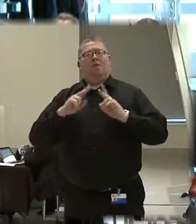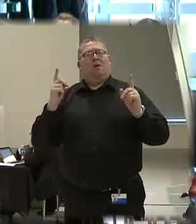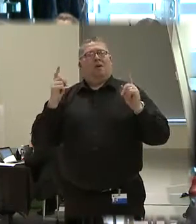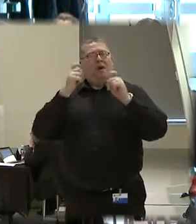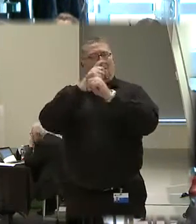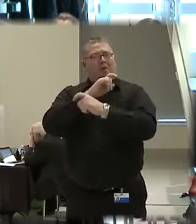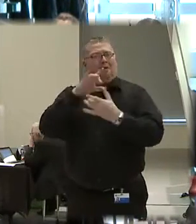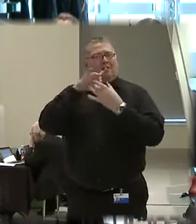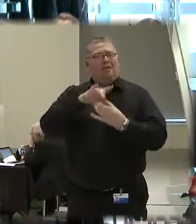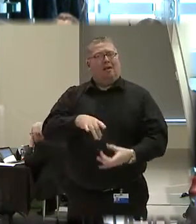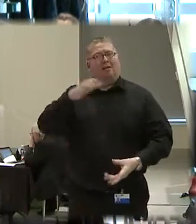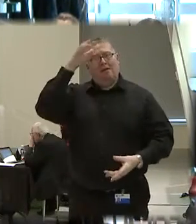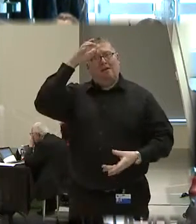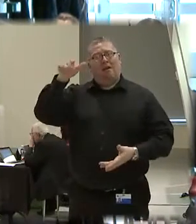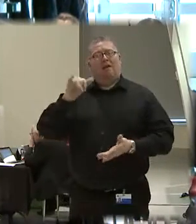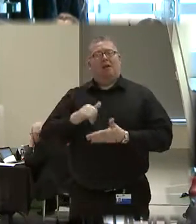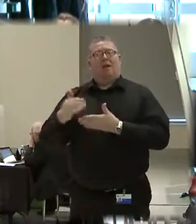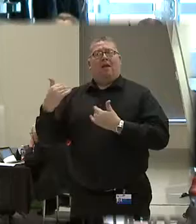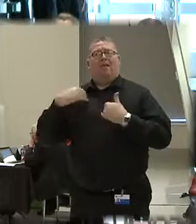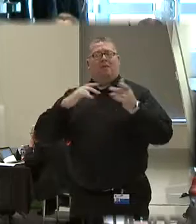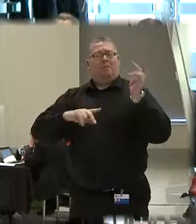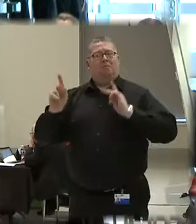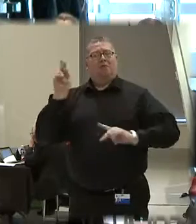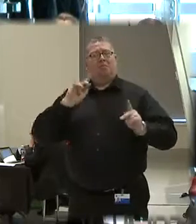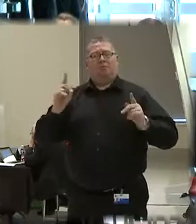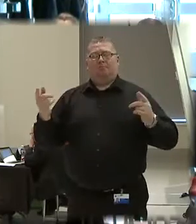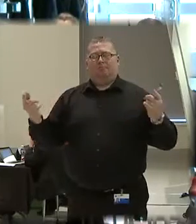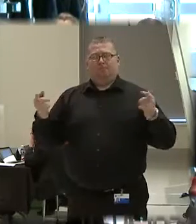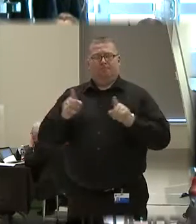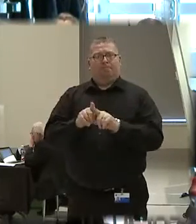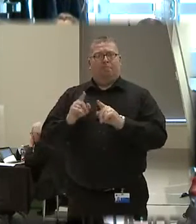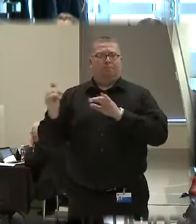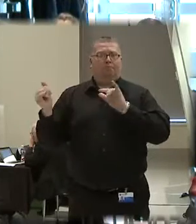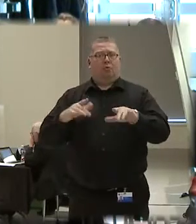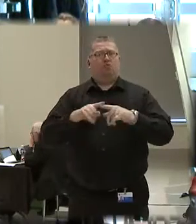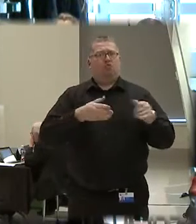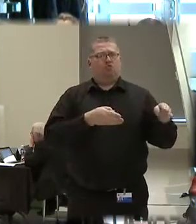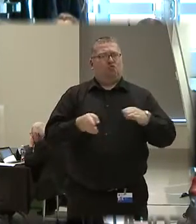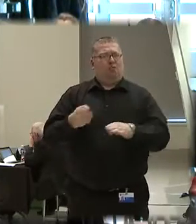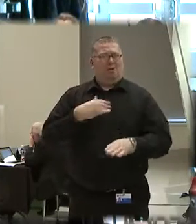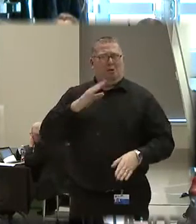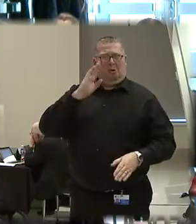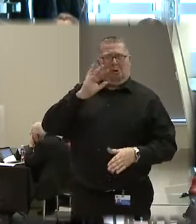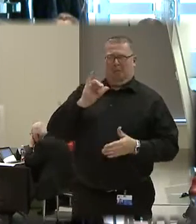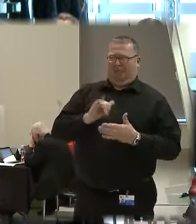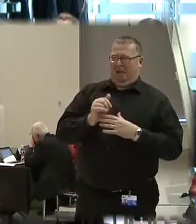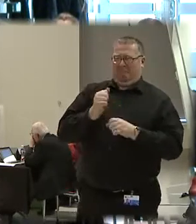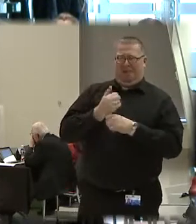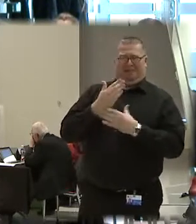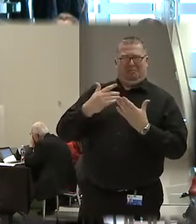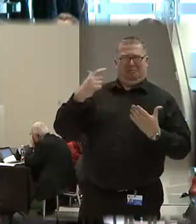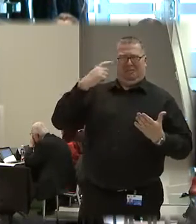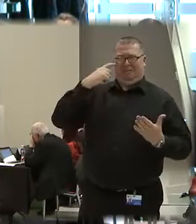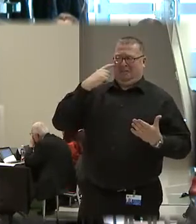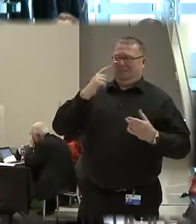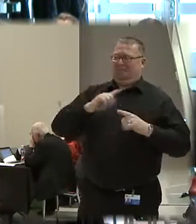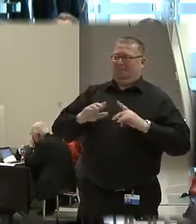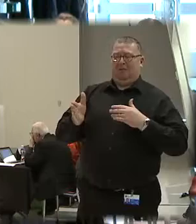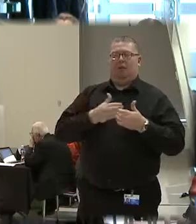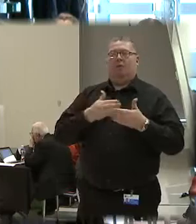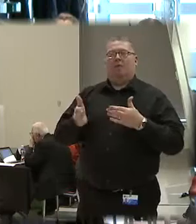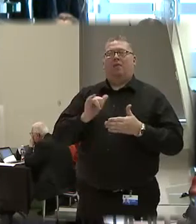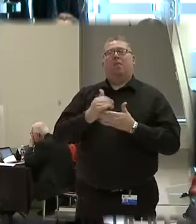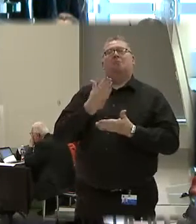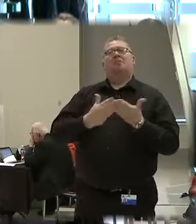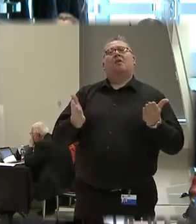connected ideas that bring people to the streets. So hopefully that was somewhat coherent, but those are things that we've